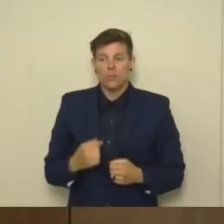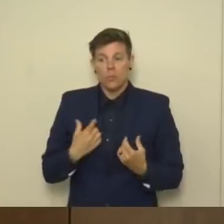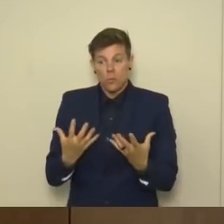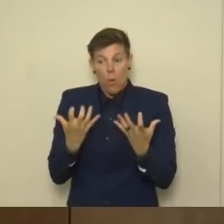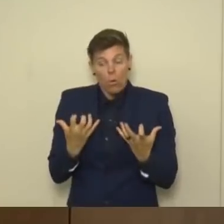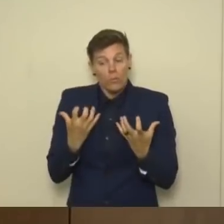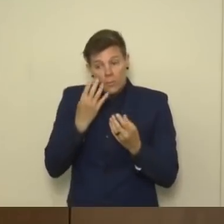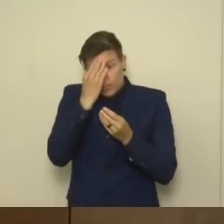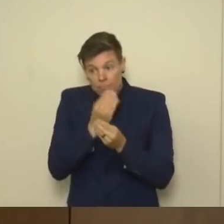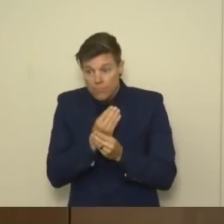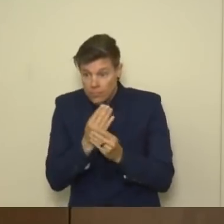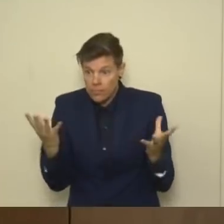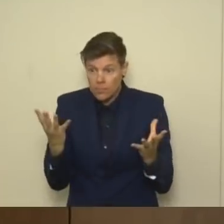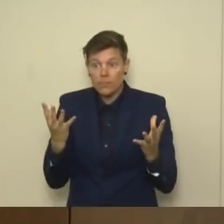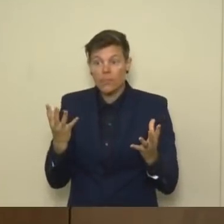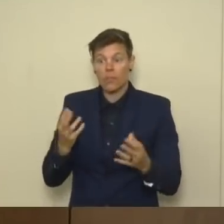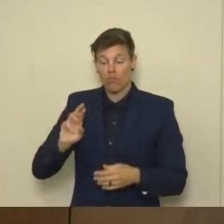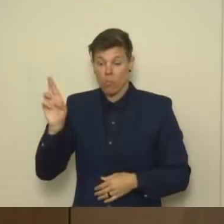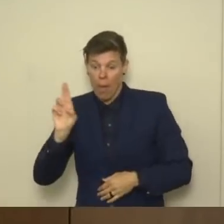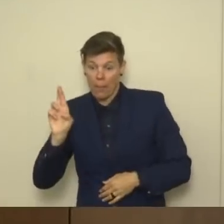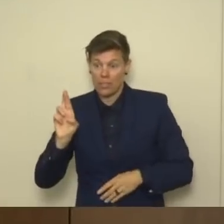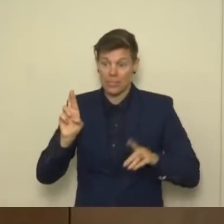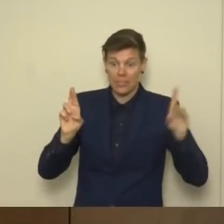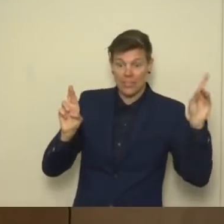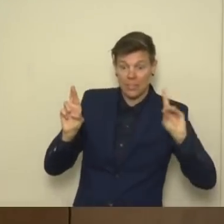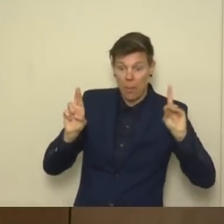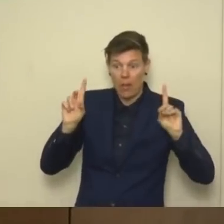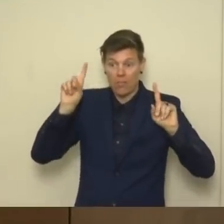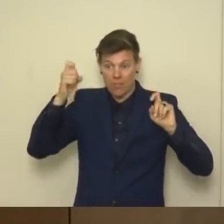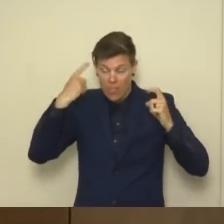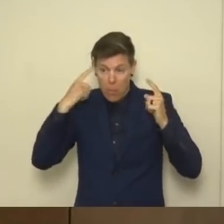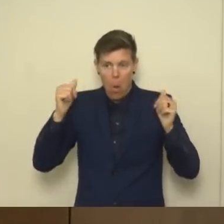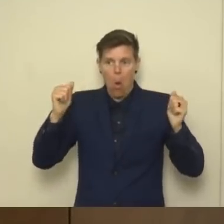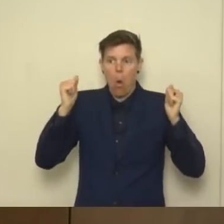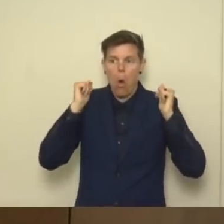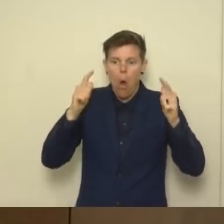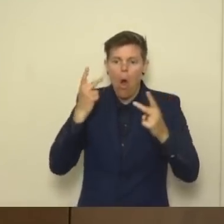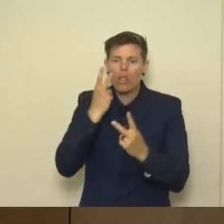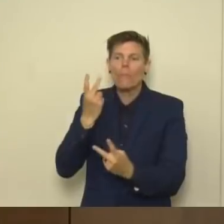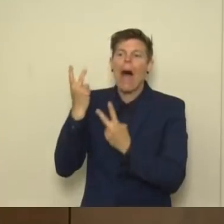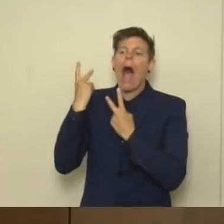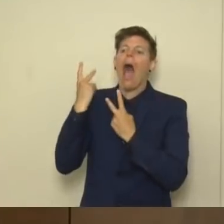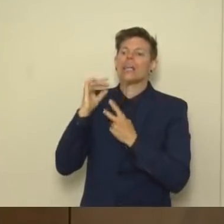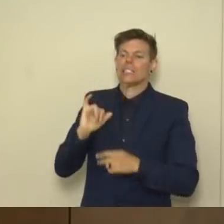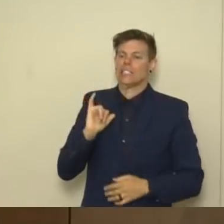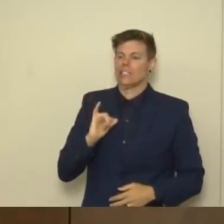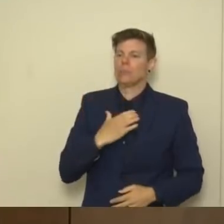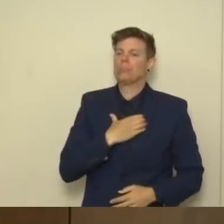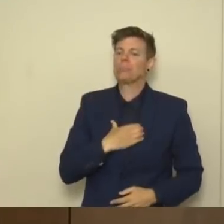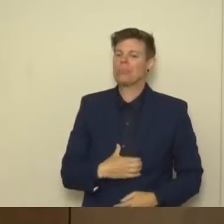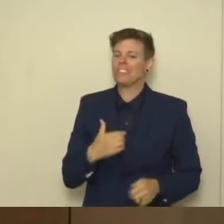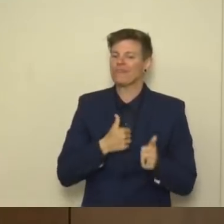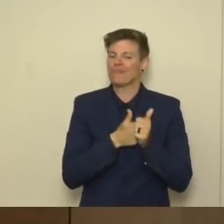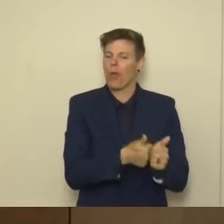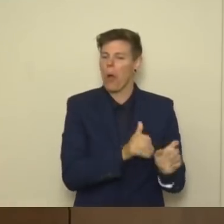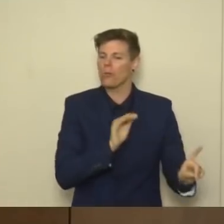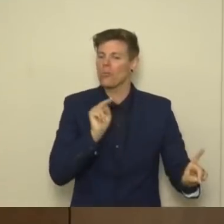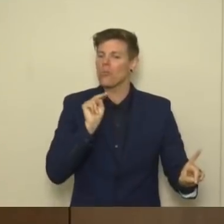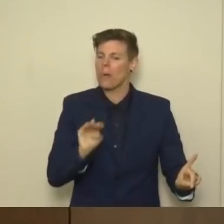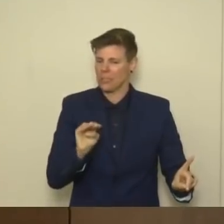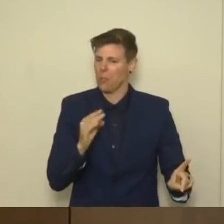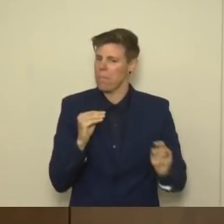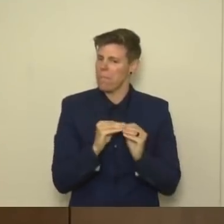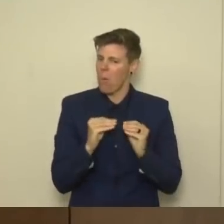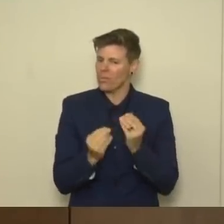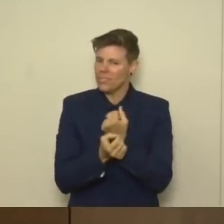2020 hindsight, they would have taken the same approach. And again, that's why more elected leaders need to follow